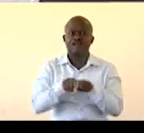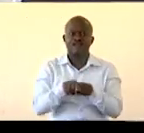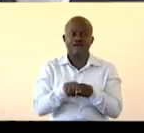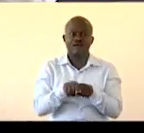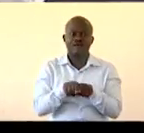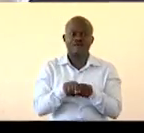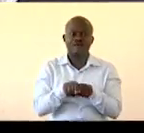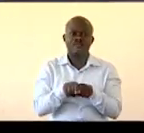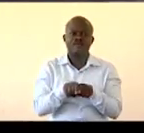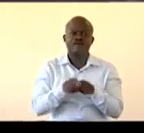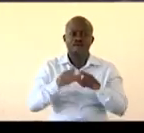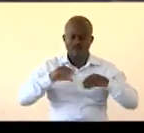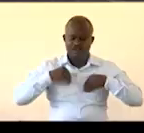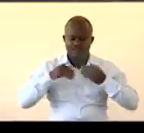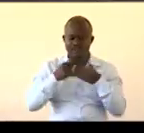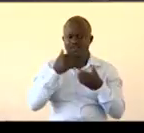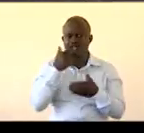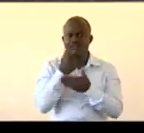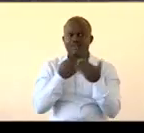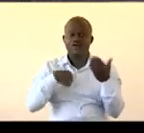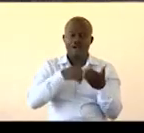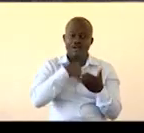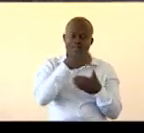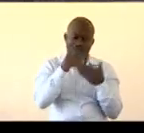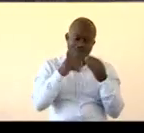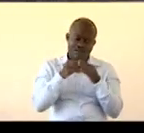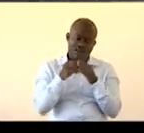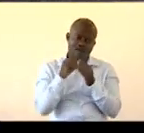us say we have our plant.